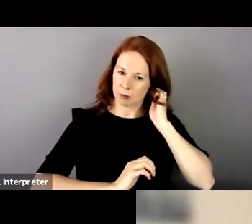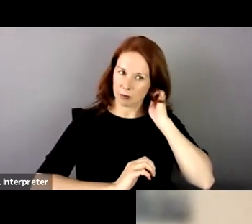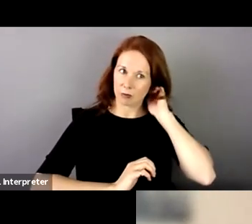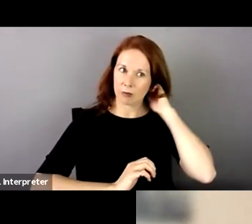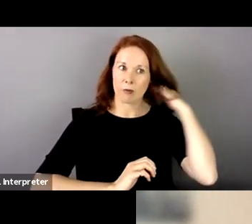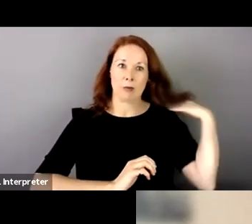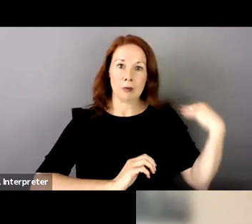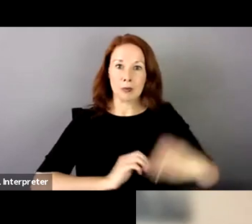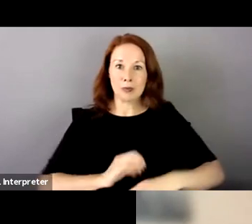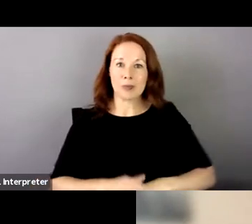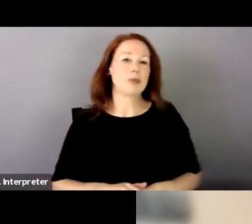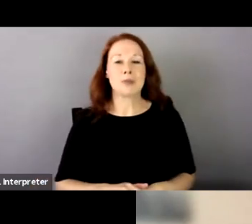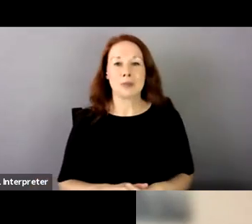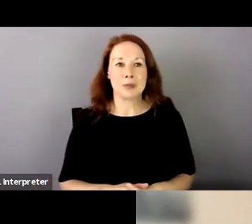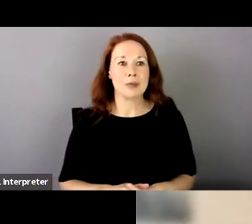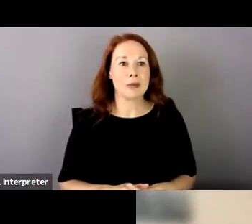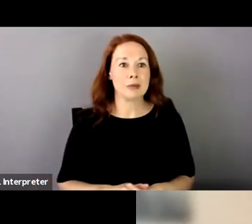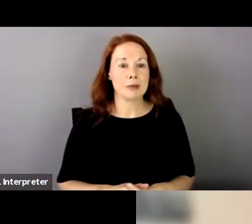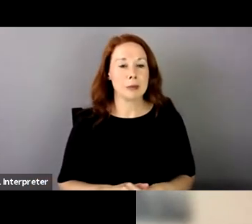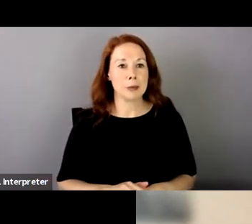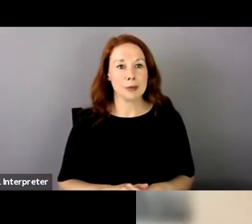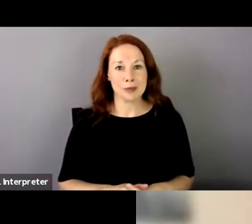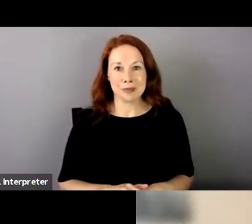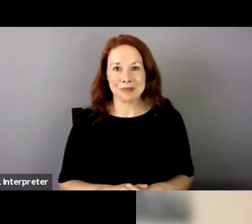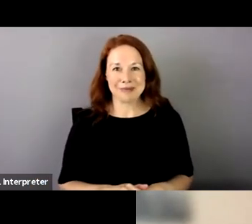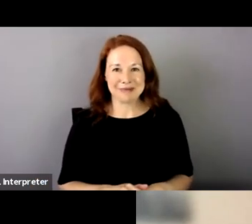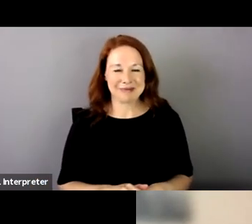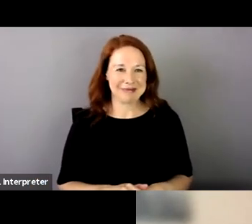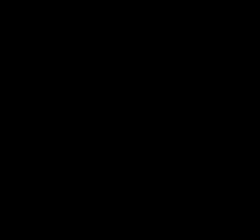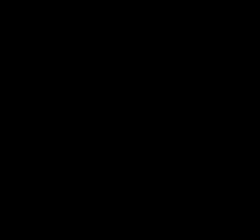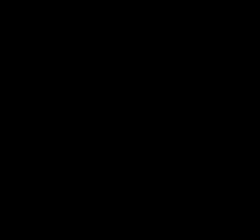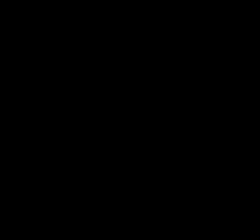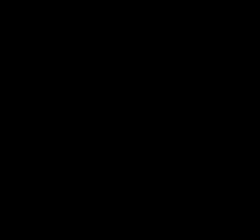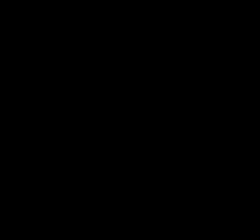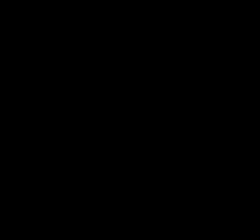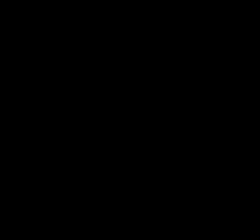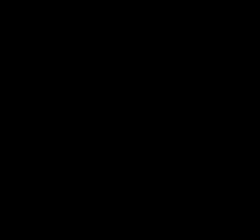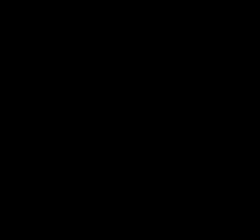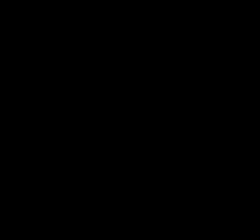Oh, and for going live to Facebook, I'll put my screen up so people know where they are.